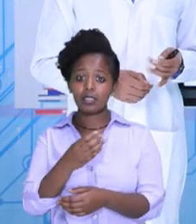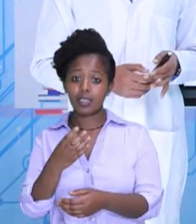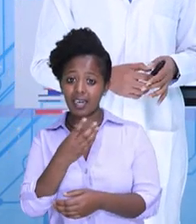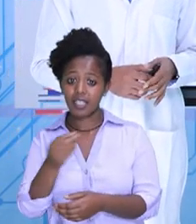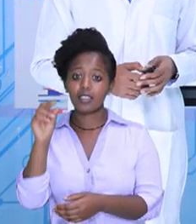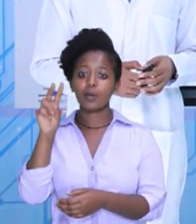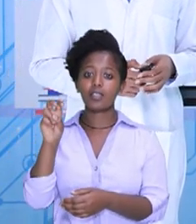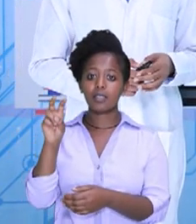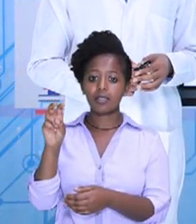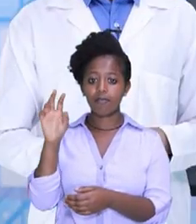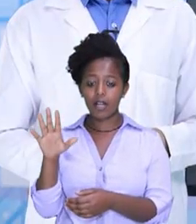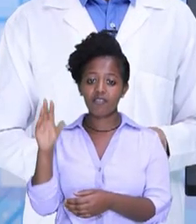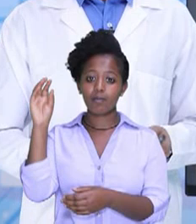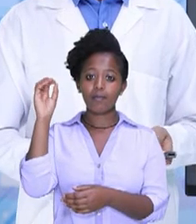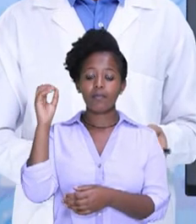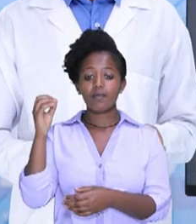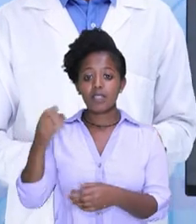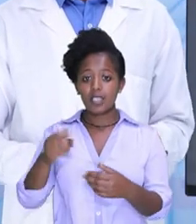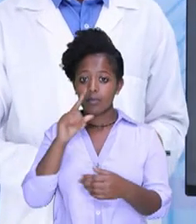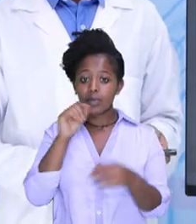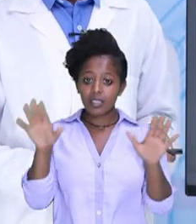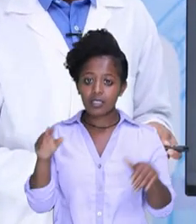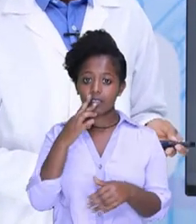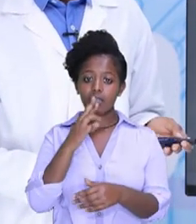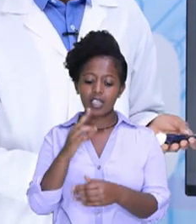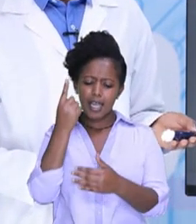25 birds are endemic to the country.